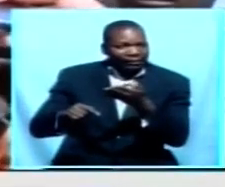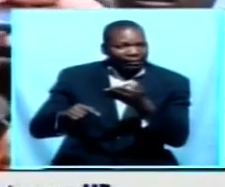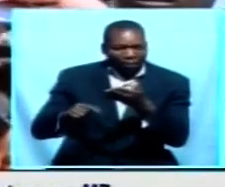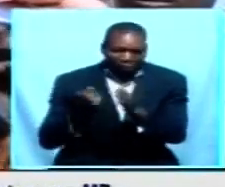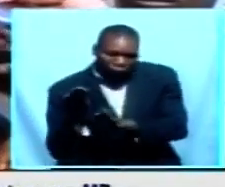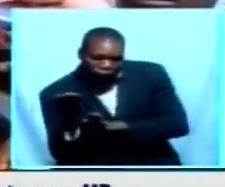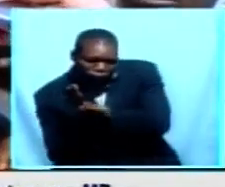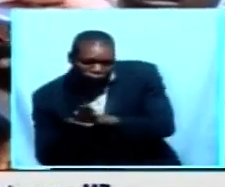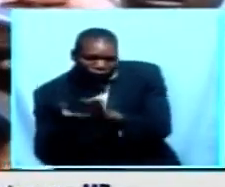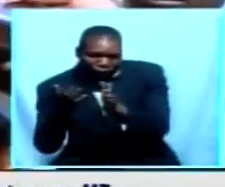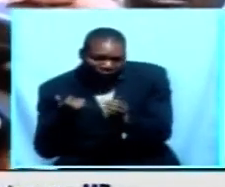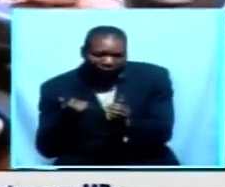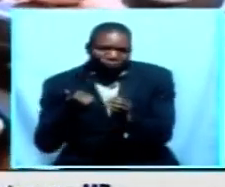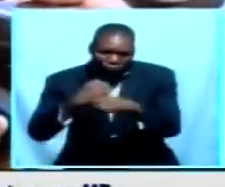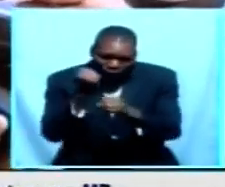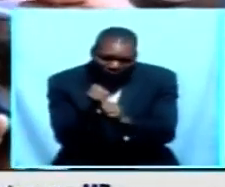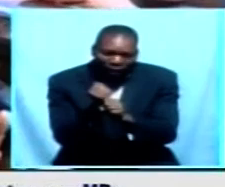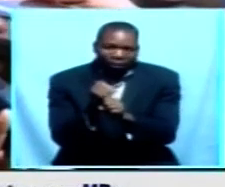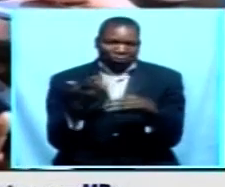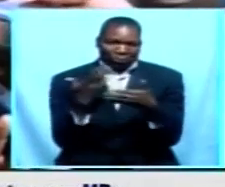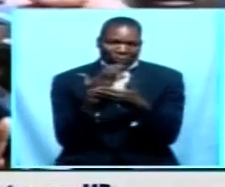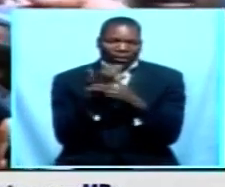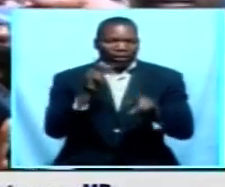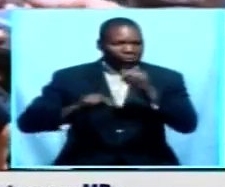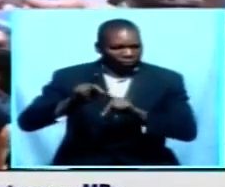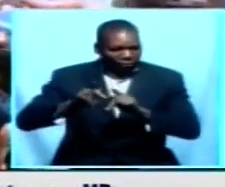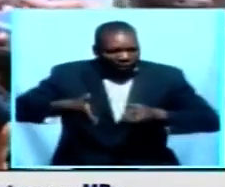instill fear amongst the public, but we will not allow that.